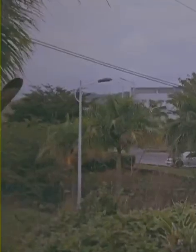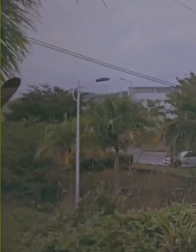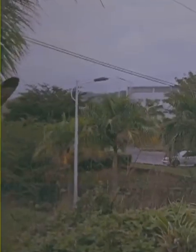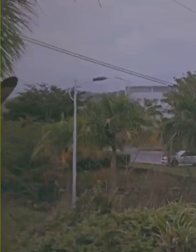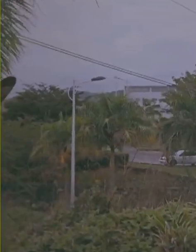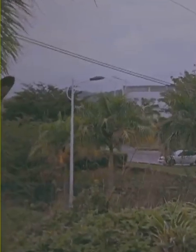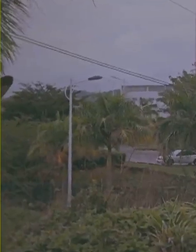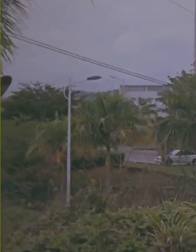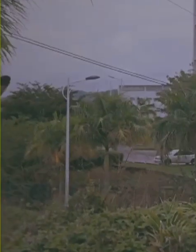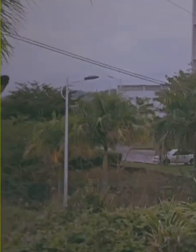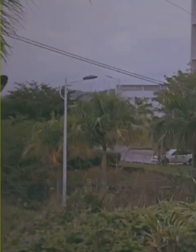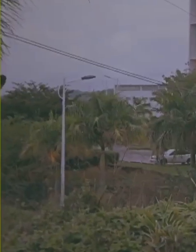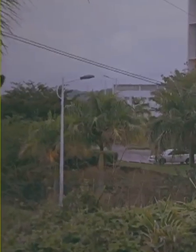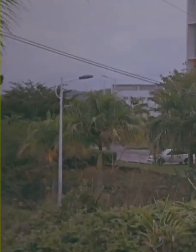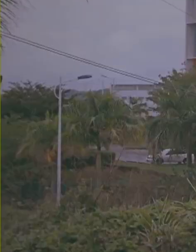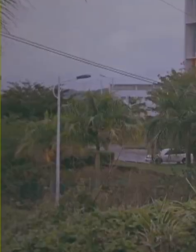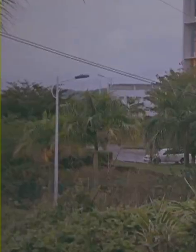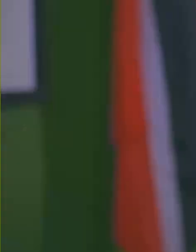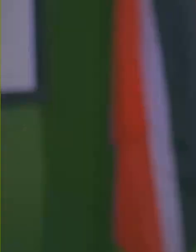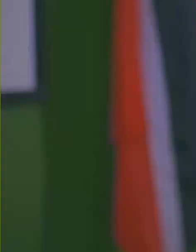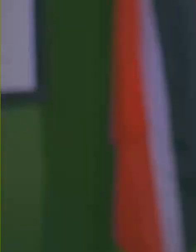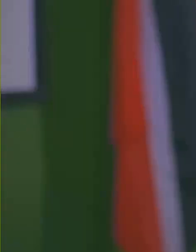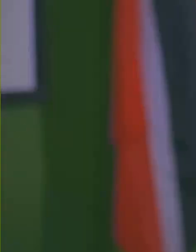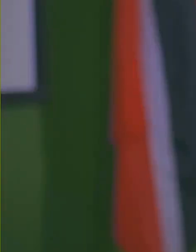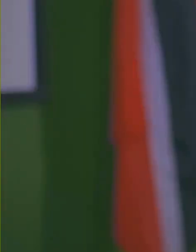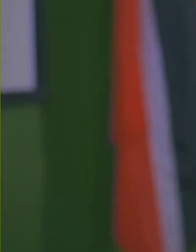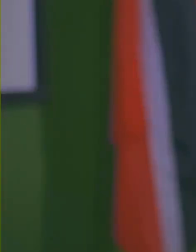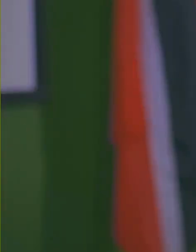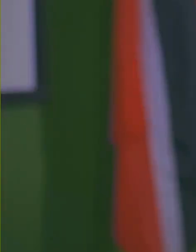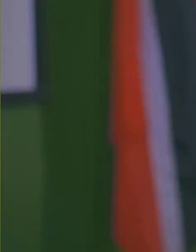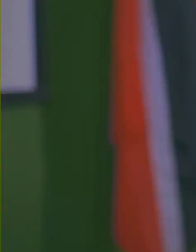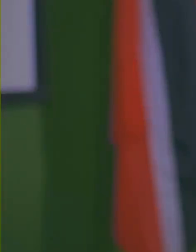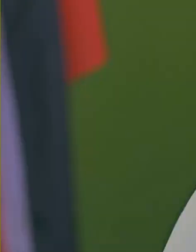the hospital to me was seeing people that I would have conversed with